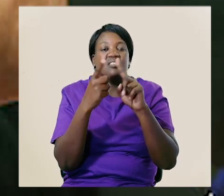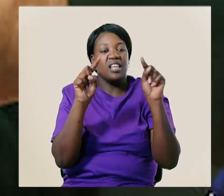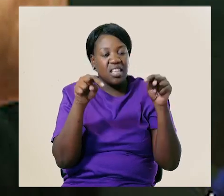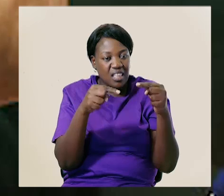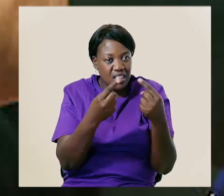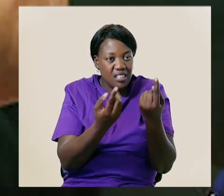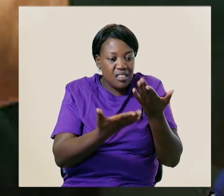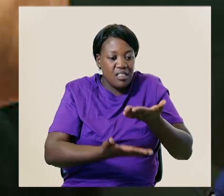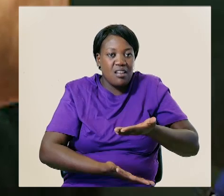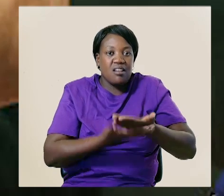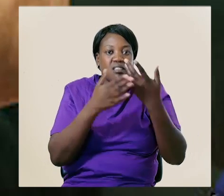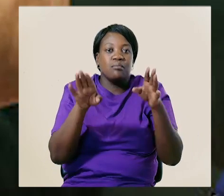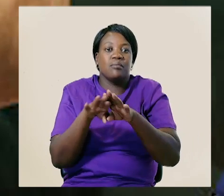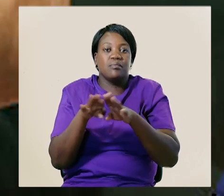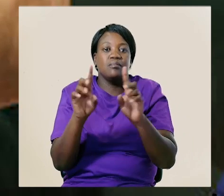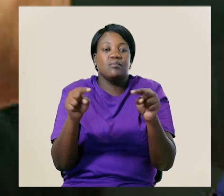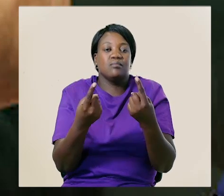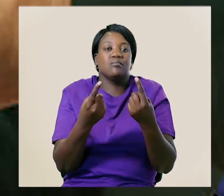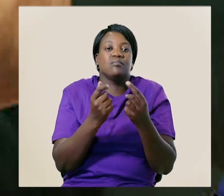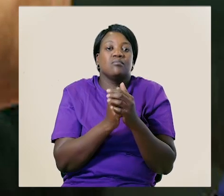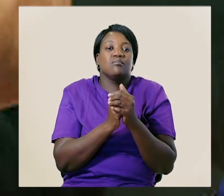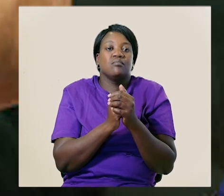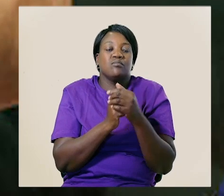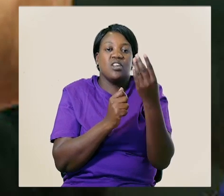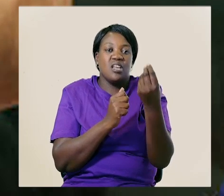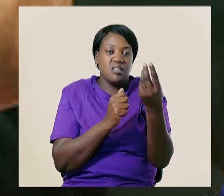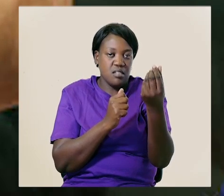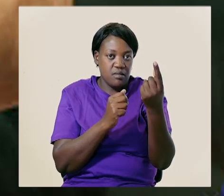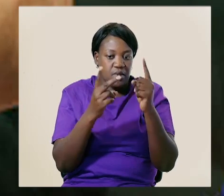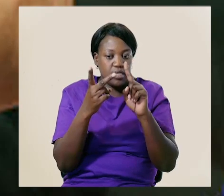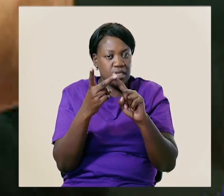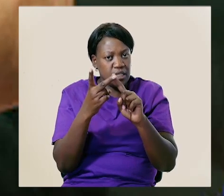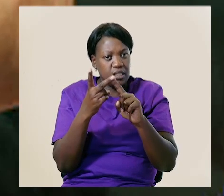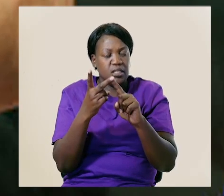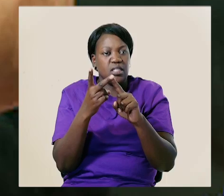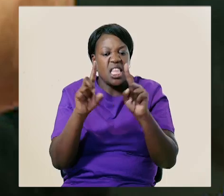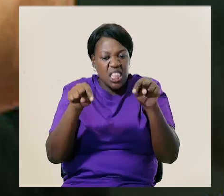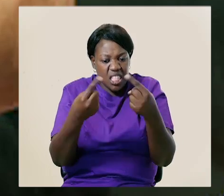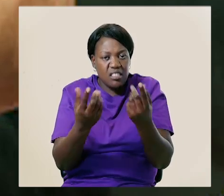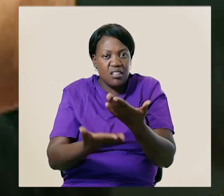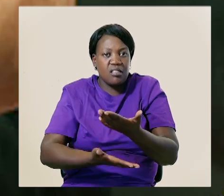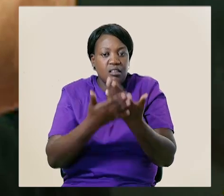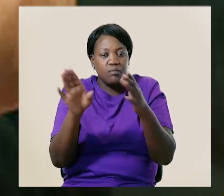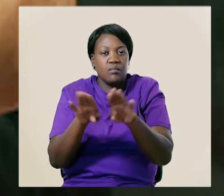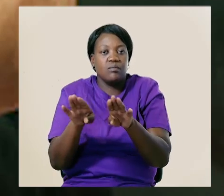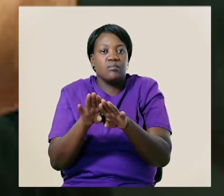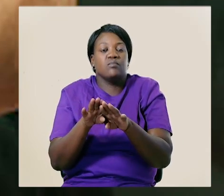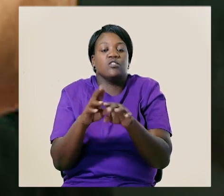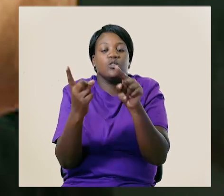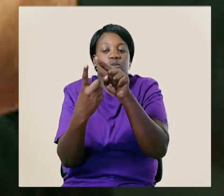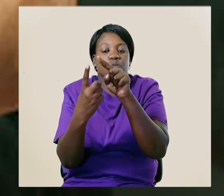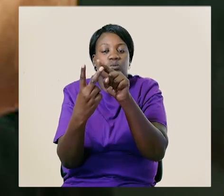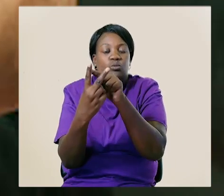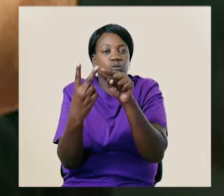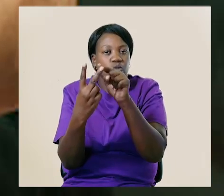which help us in the production process. There is money capital and capital goods. Let's look at these two forms